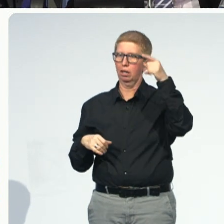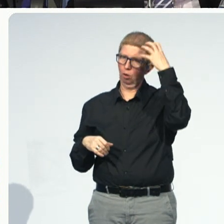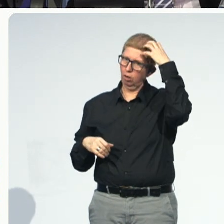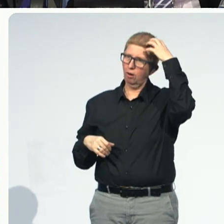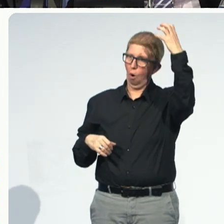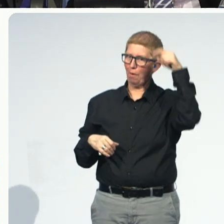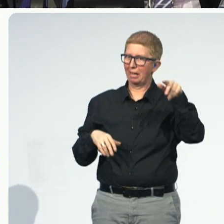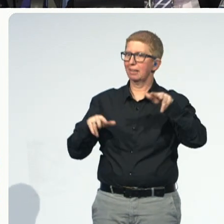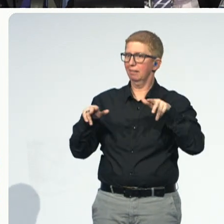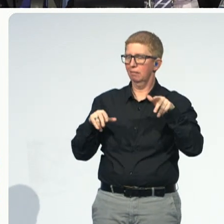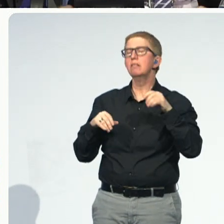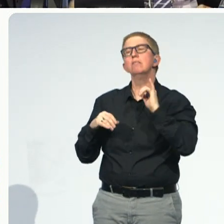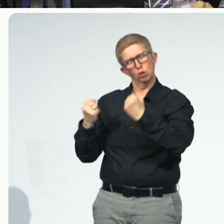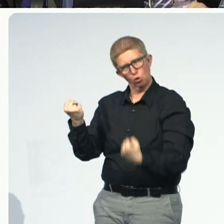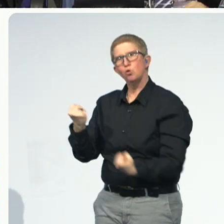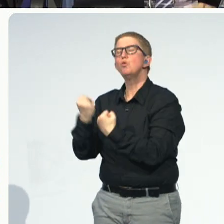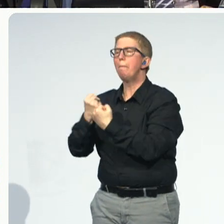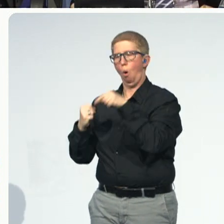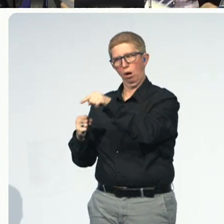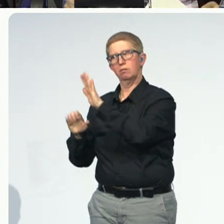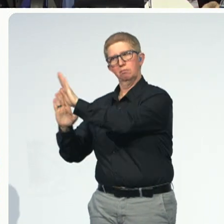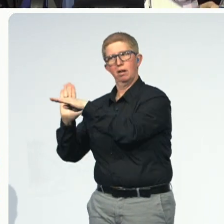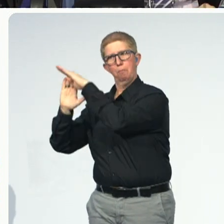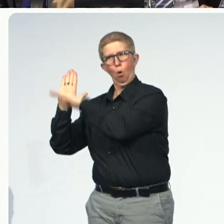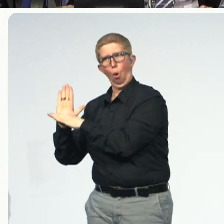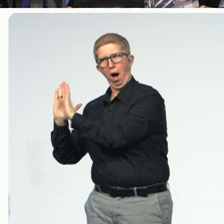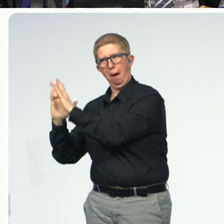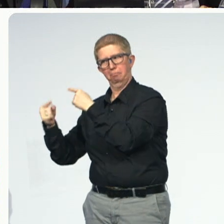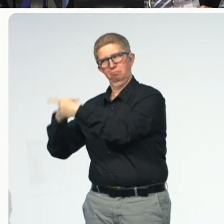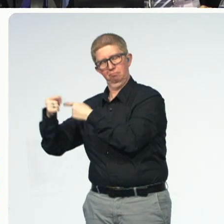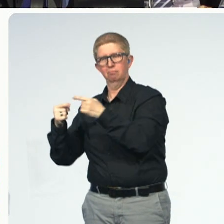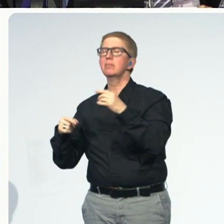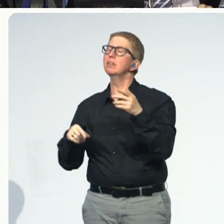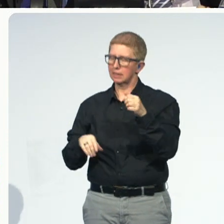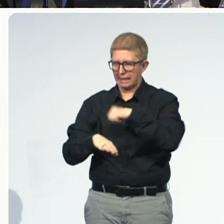one of the 8 shining educational initiatives in Quzhou.